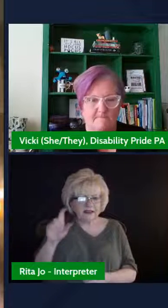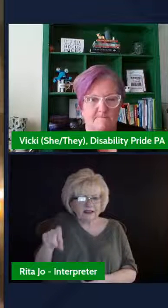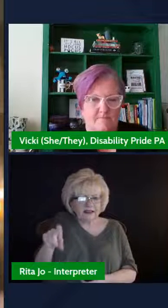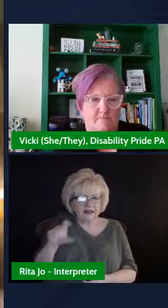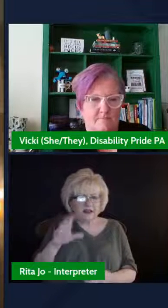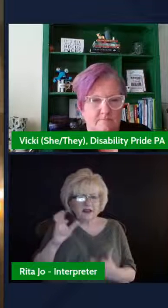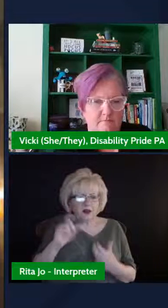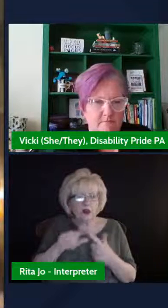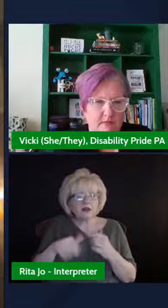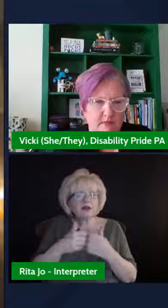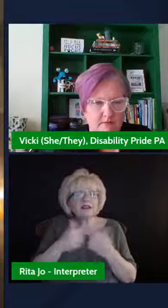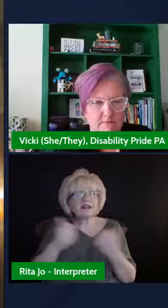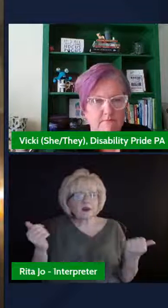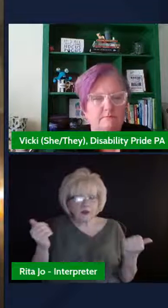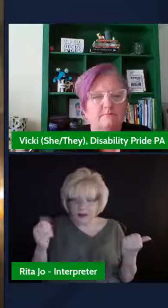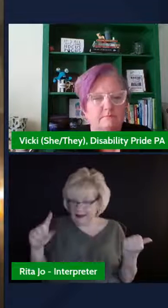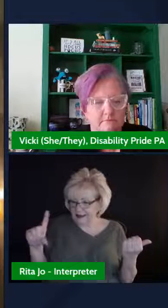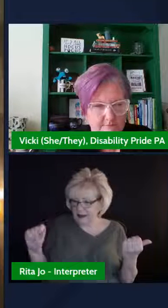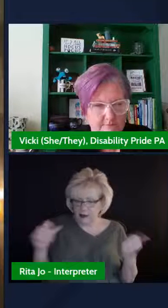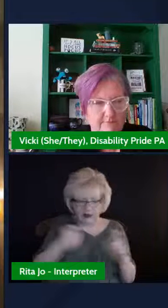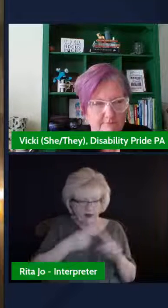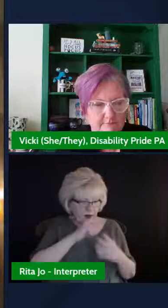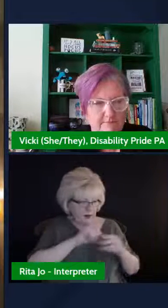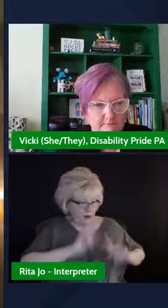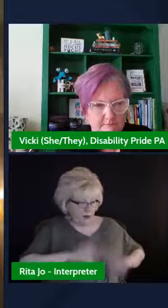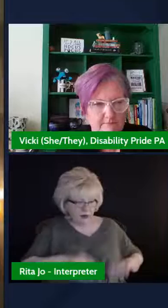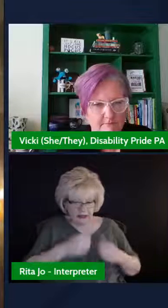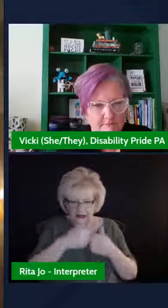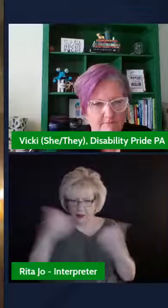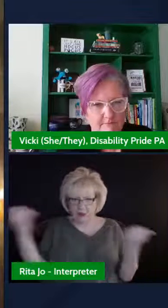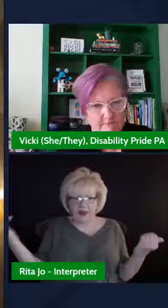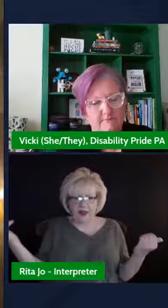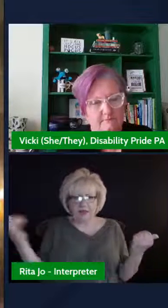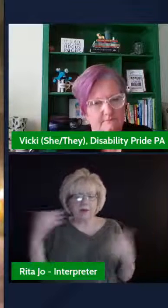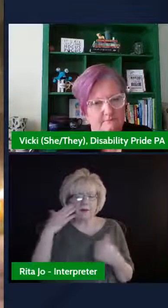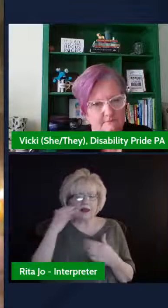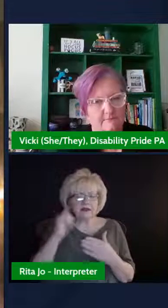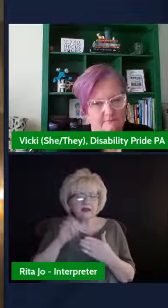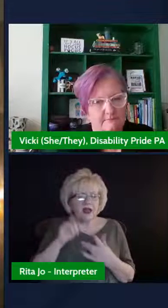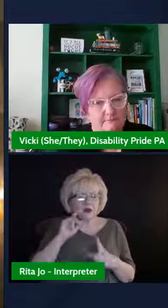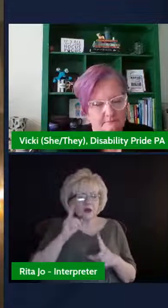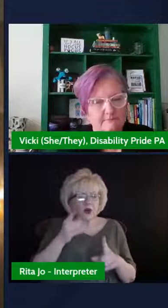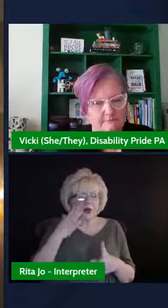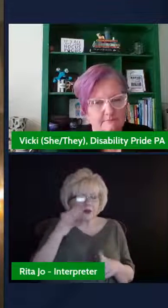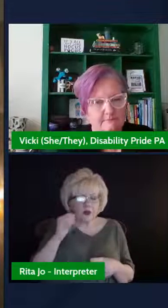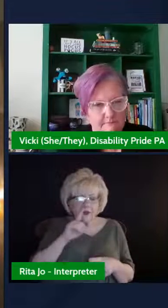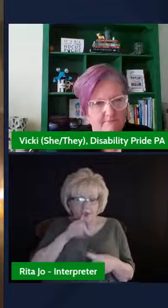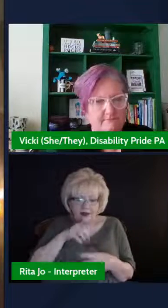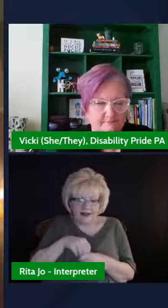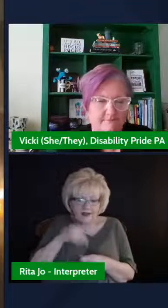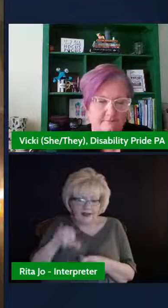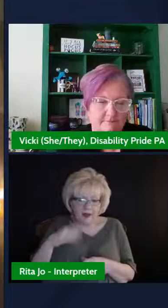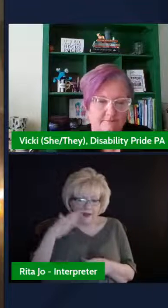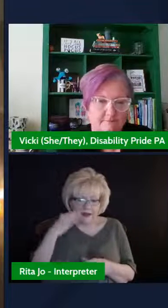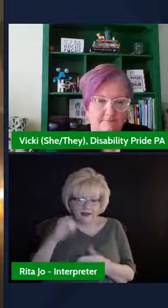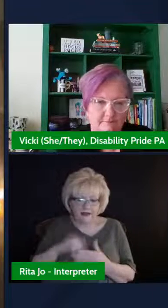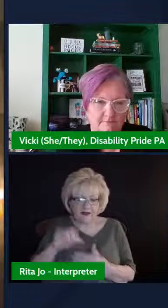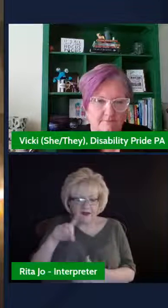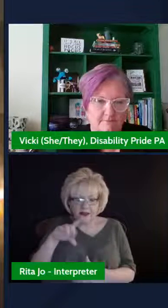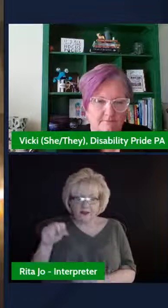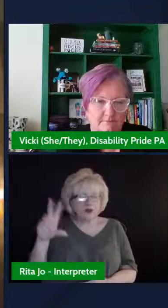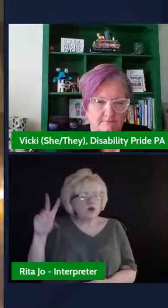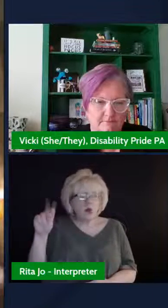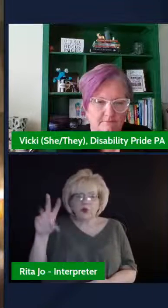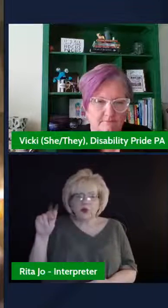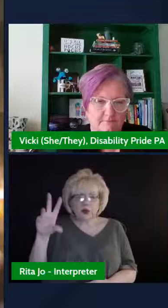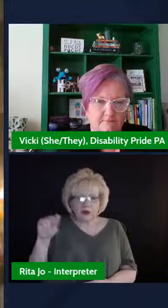to separate disability from the person because that's the goal. That's why they're in the conservatorship is the disability. And no,